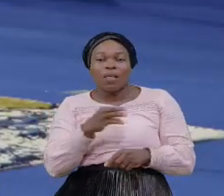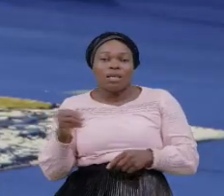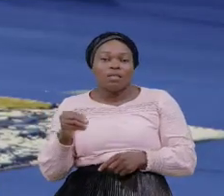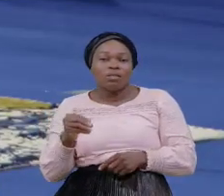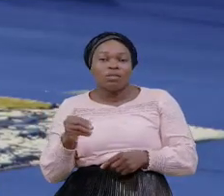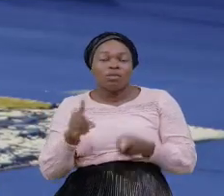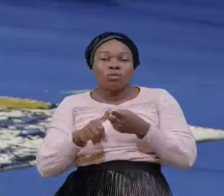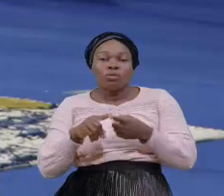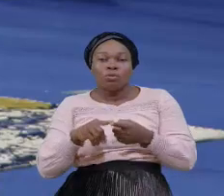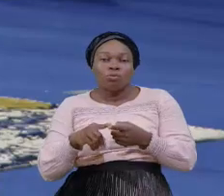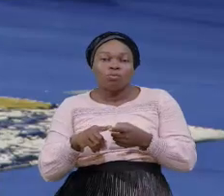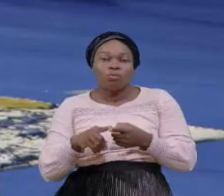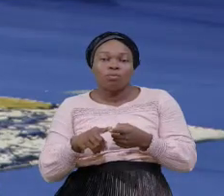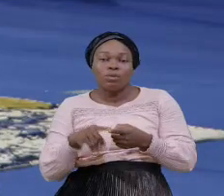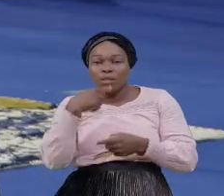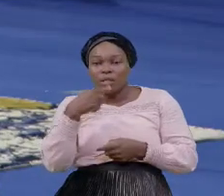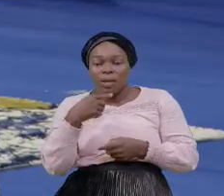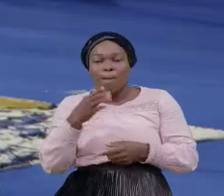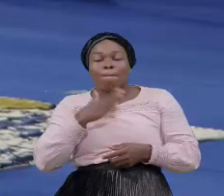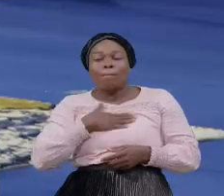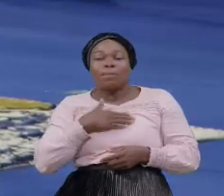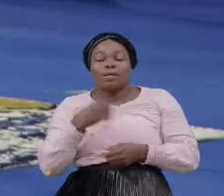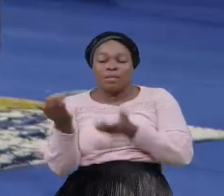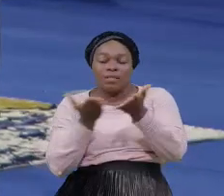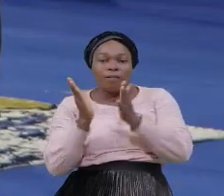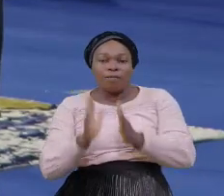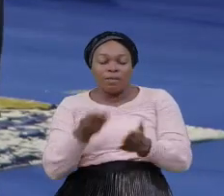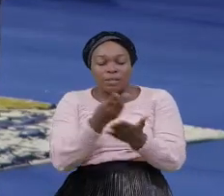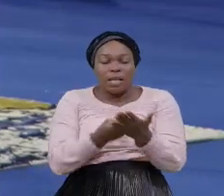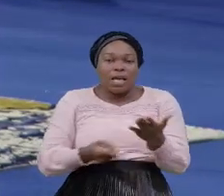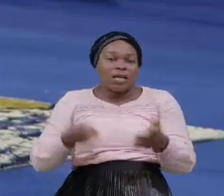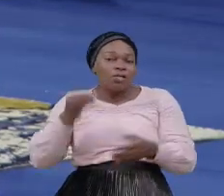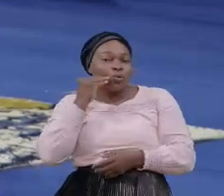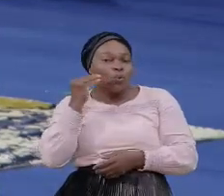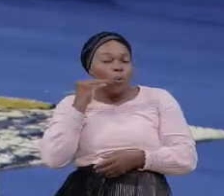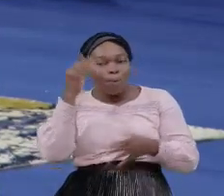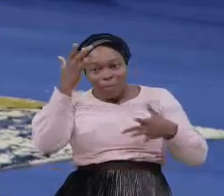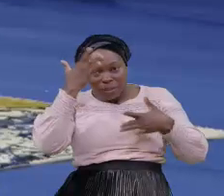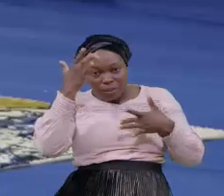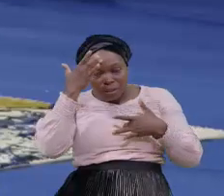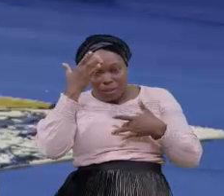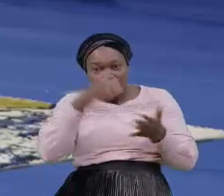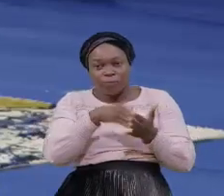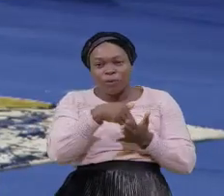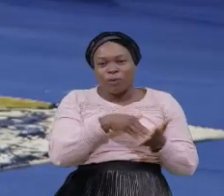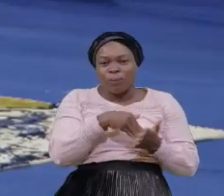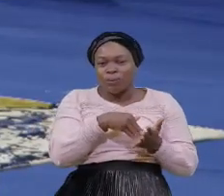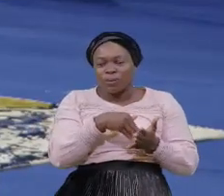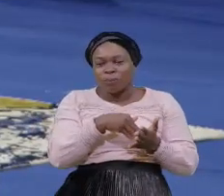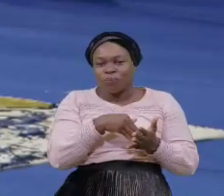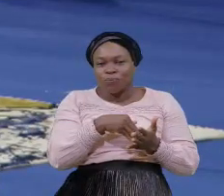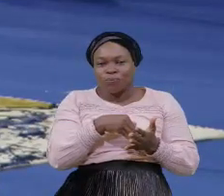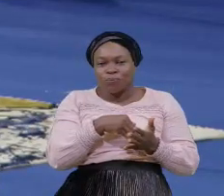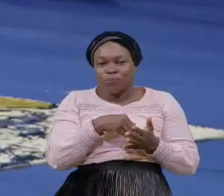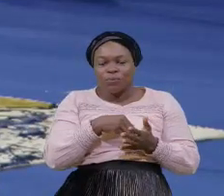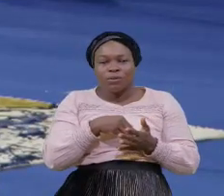servant lies at home sick of the palsy, grievously tormented. One